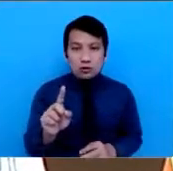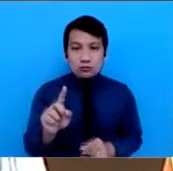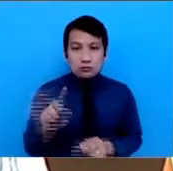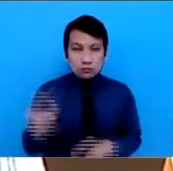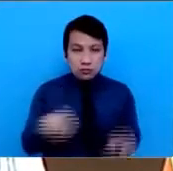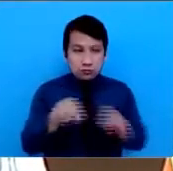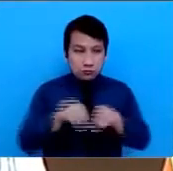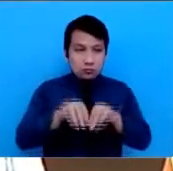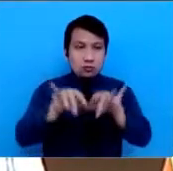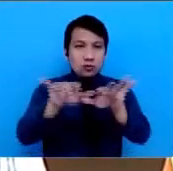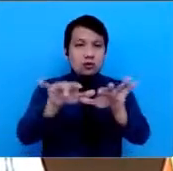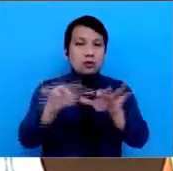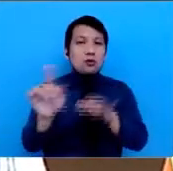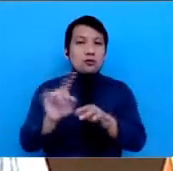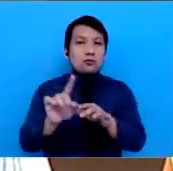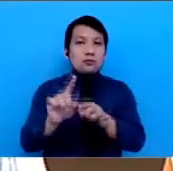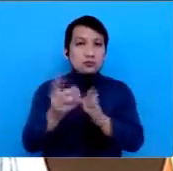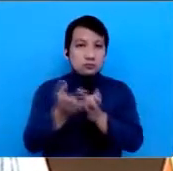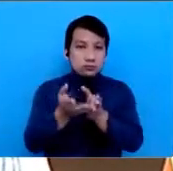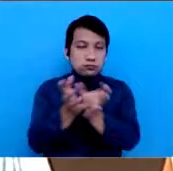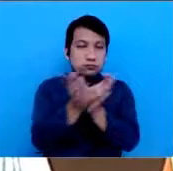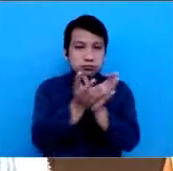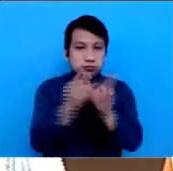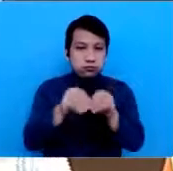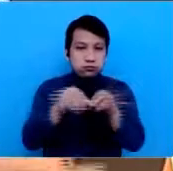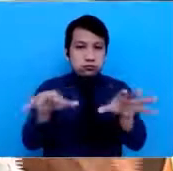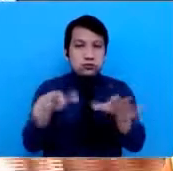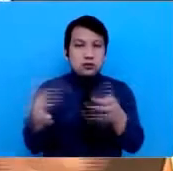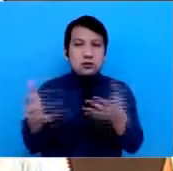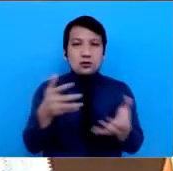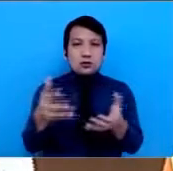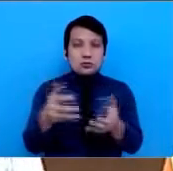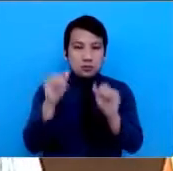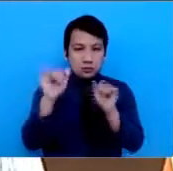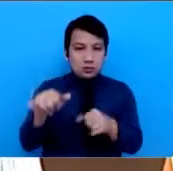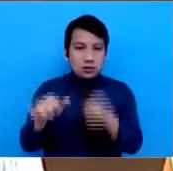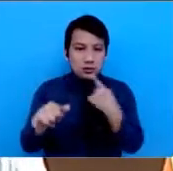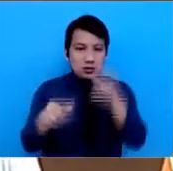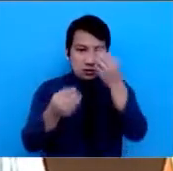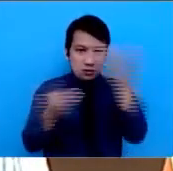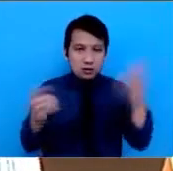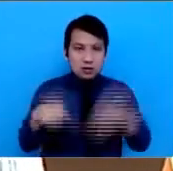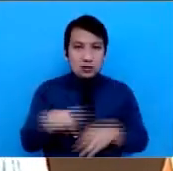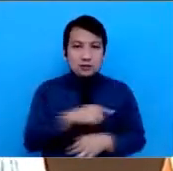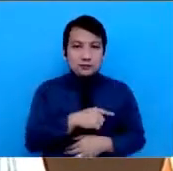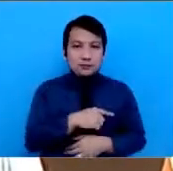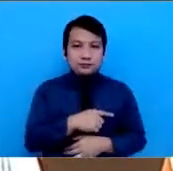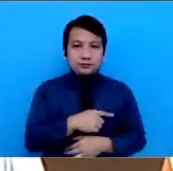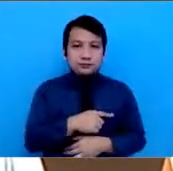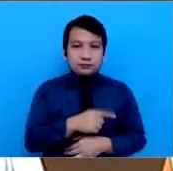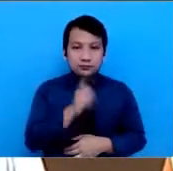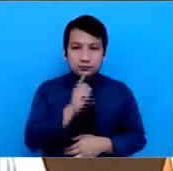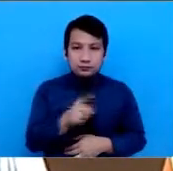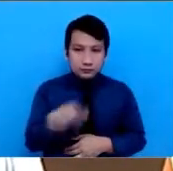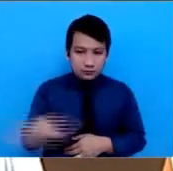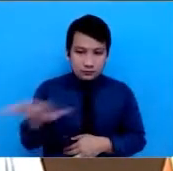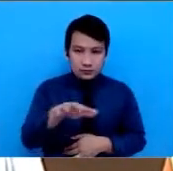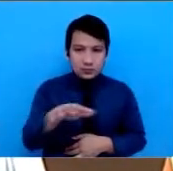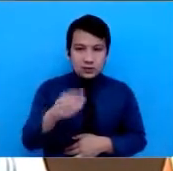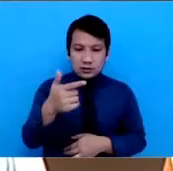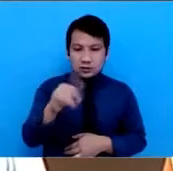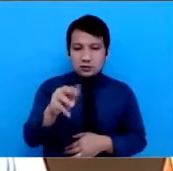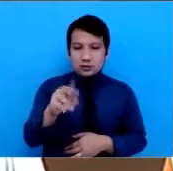is already in the communities, absent of course a definitive whole genome